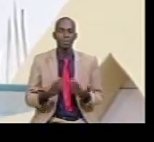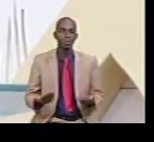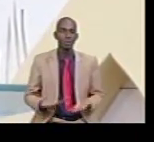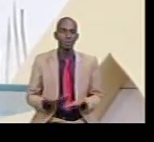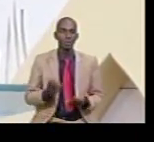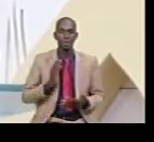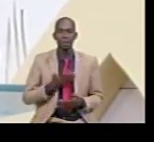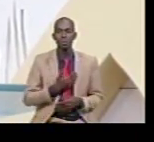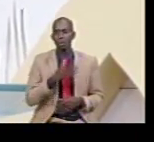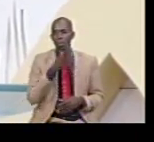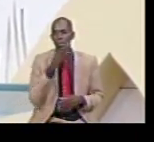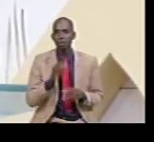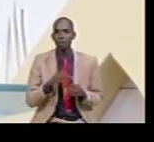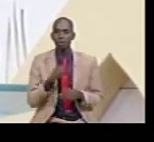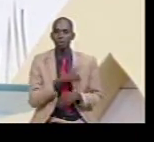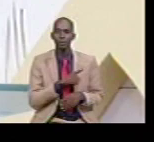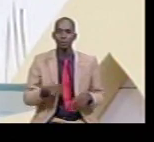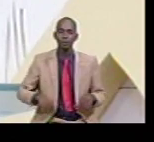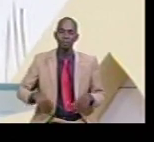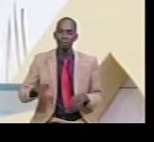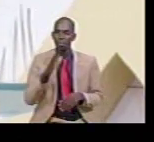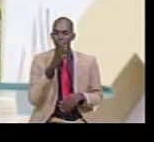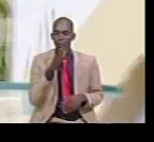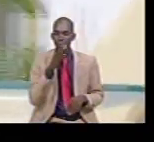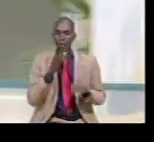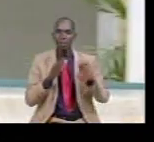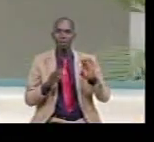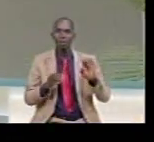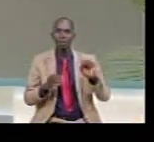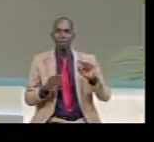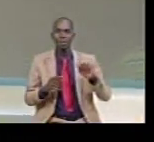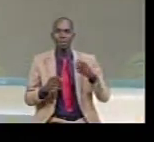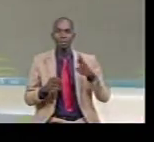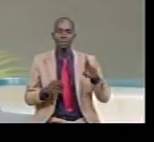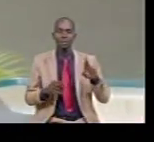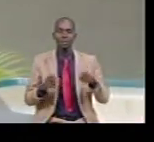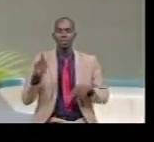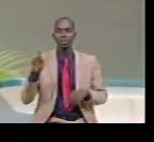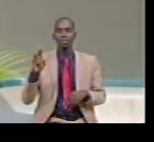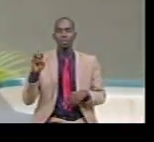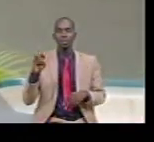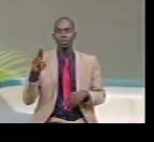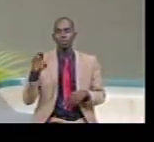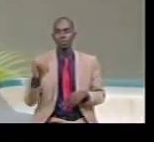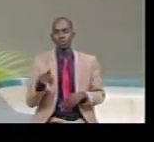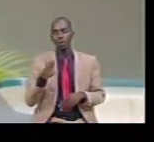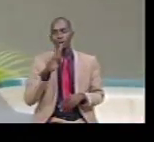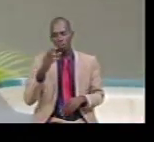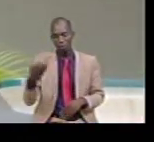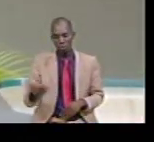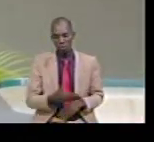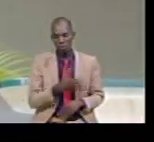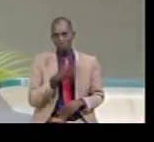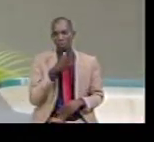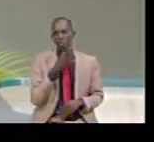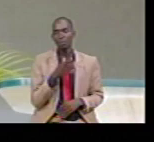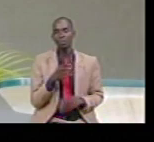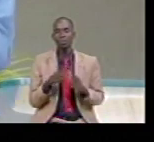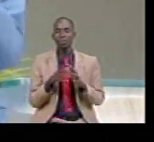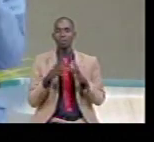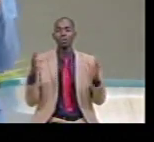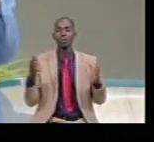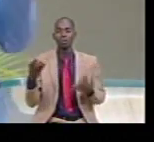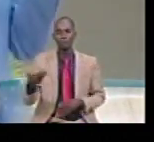Lord, Mama Esther Kumuyi. You're welcome, Ma. Very much welcome, Ma. Put your